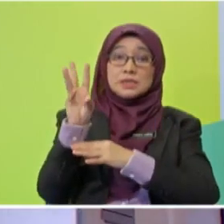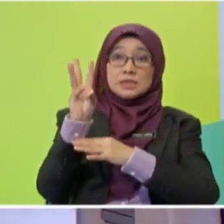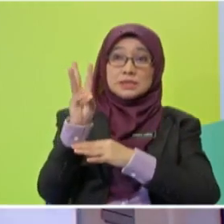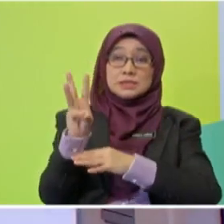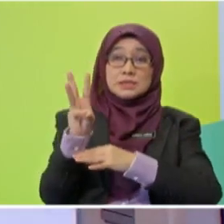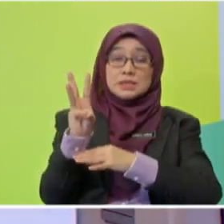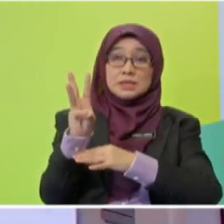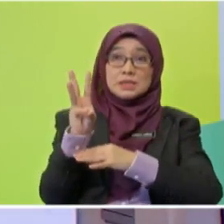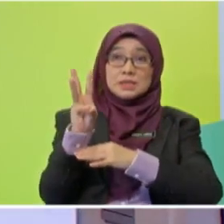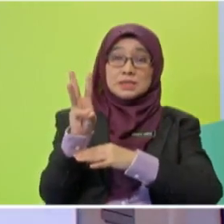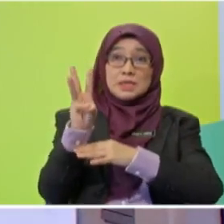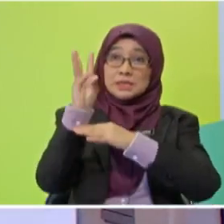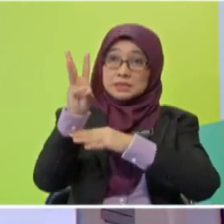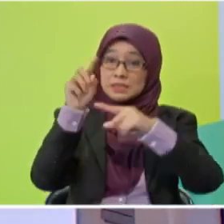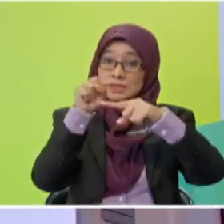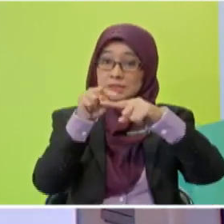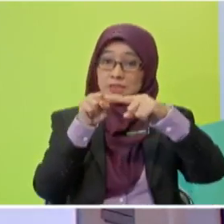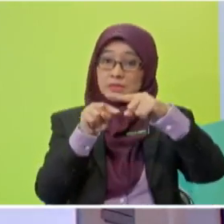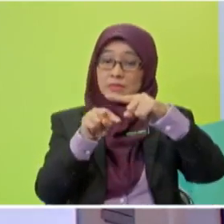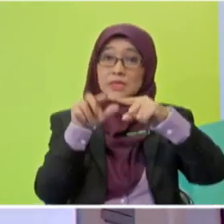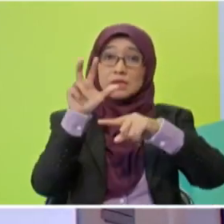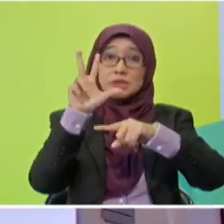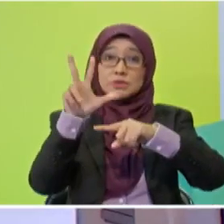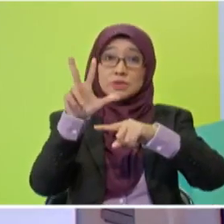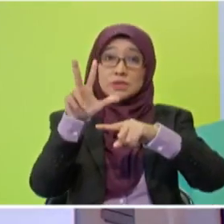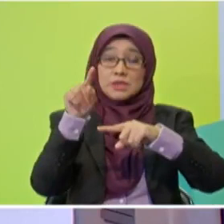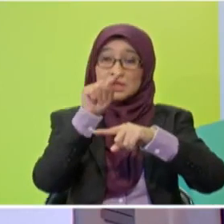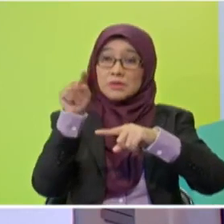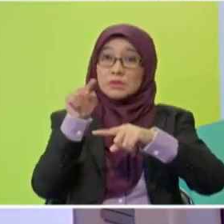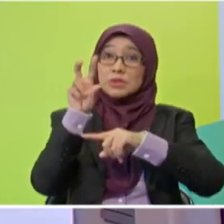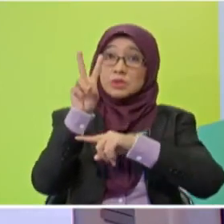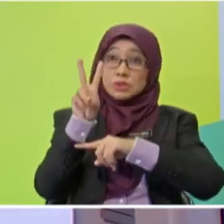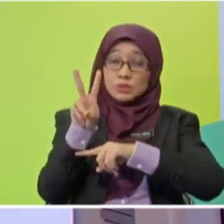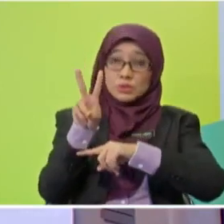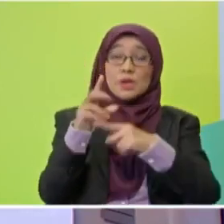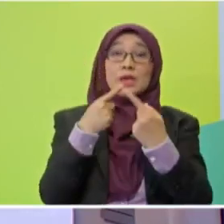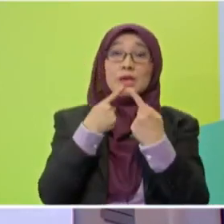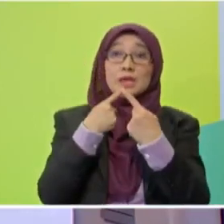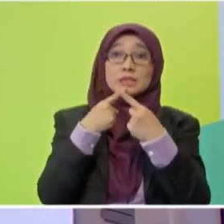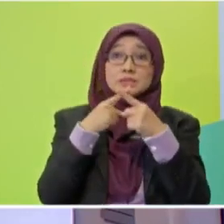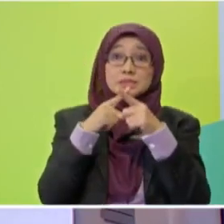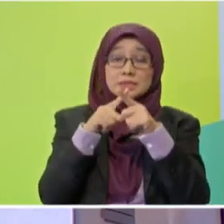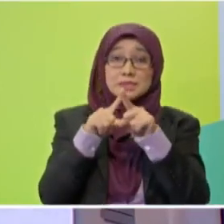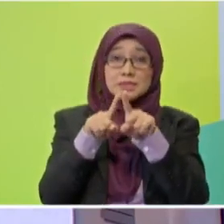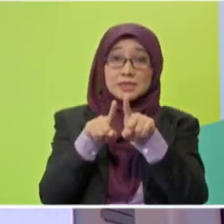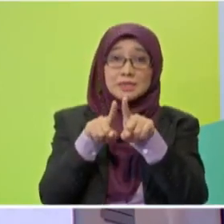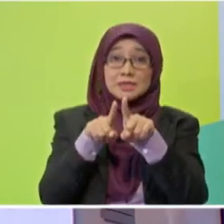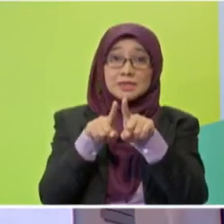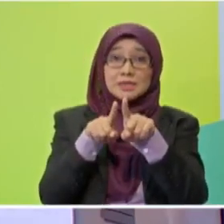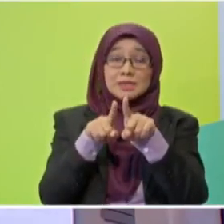by 3 equals to 2. Divisible by 2. So the answer is? Um,